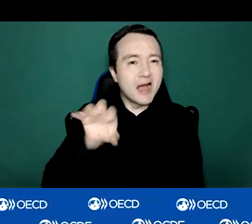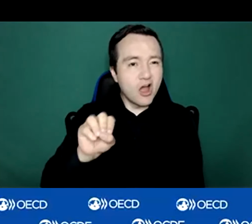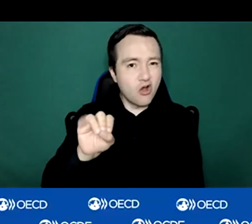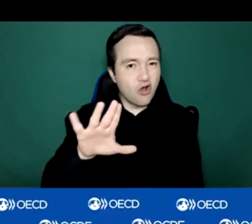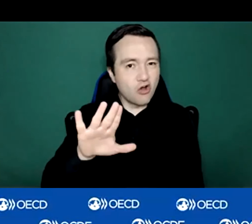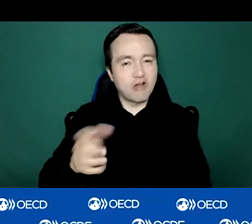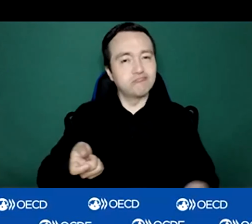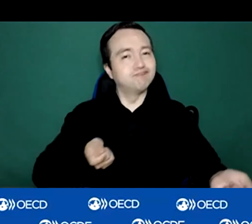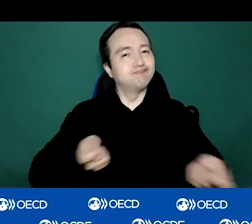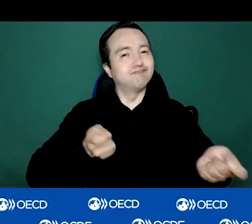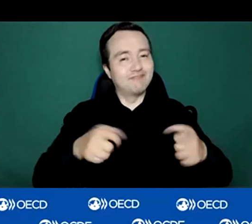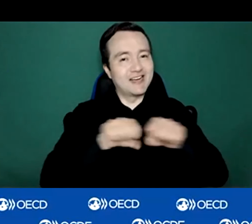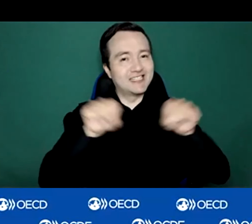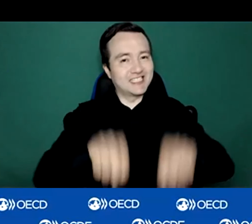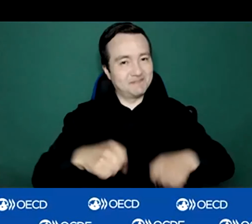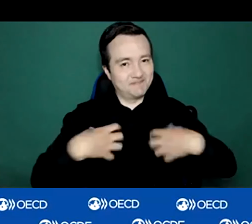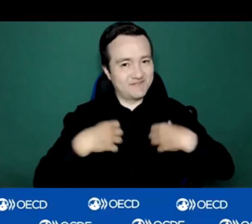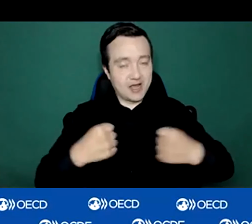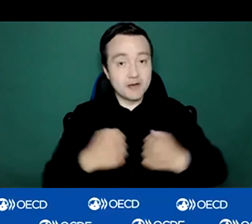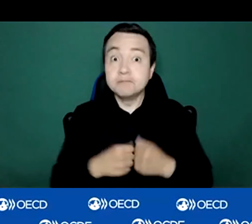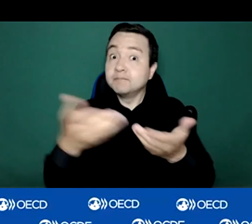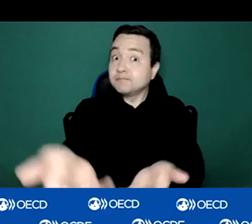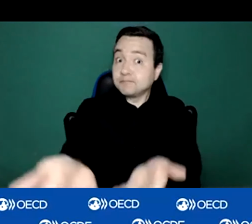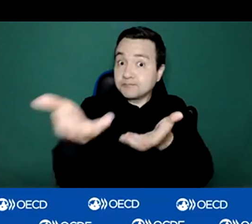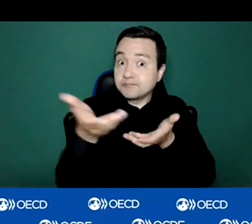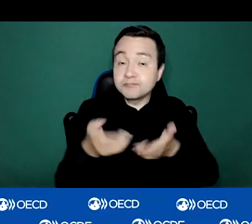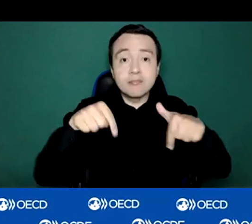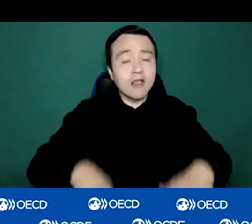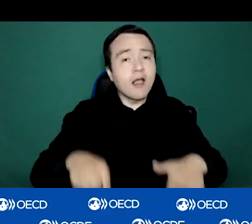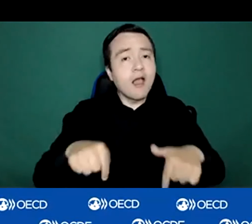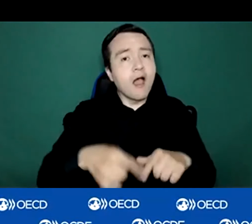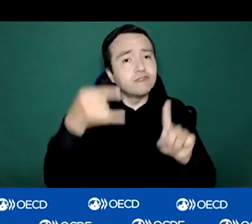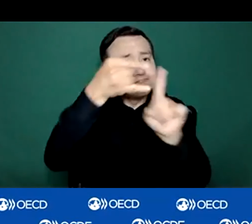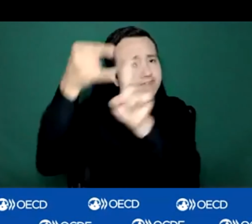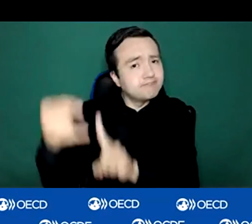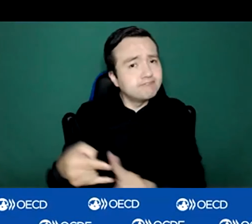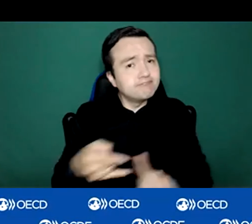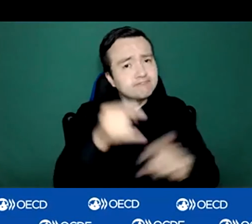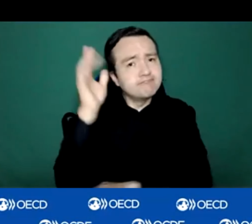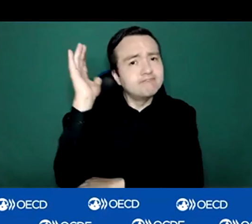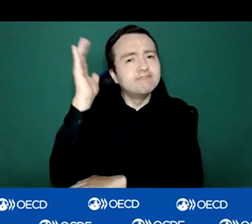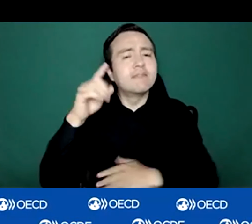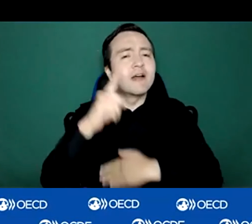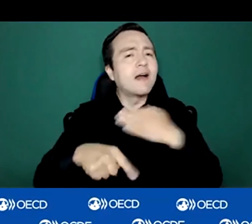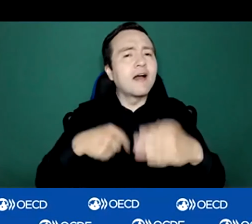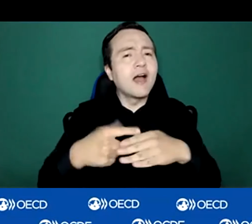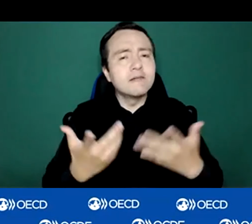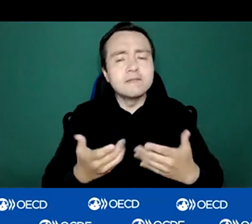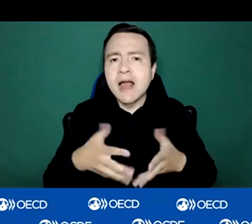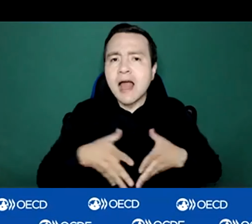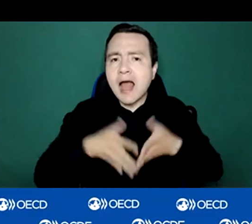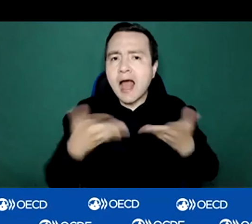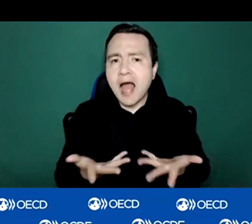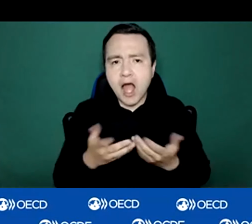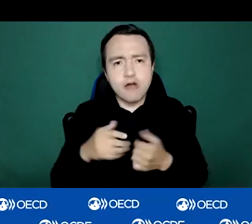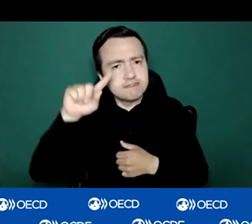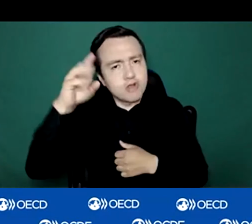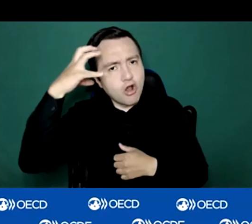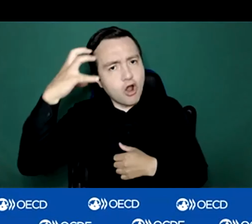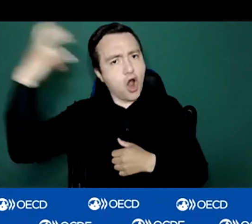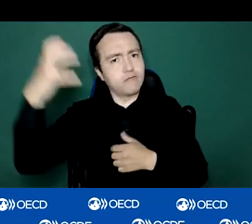series of webinars on the essential public health functions. We are going to have a great session